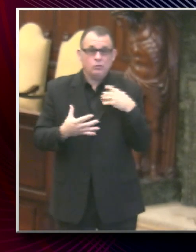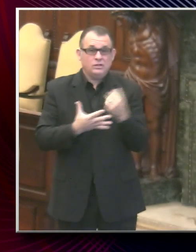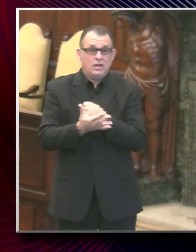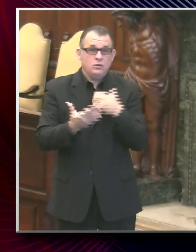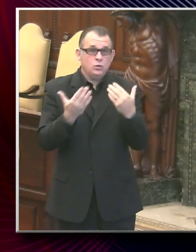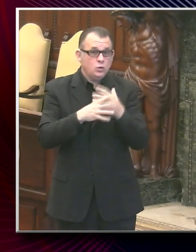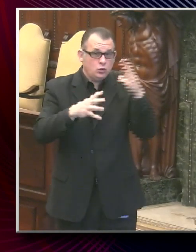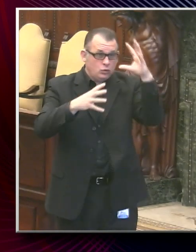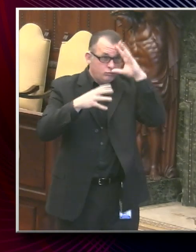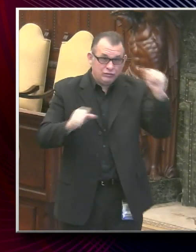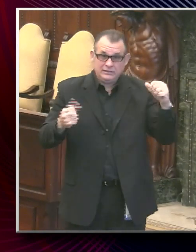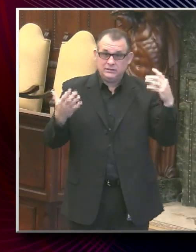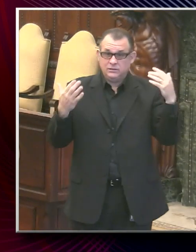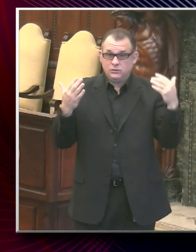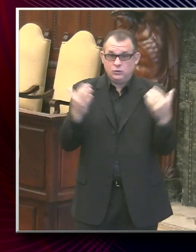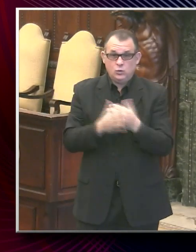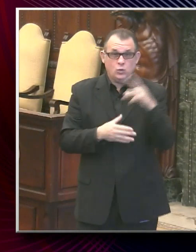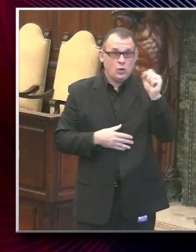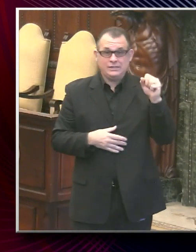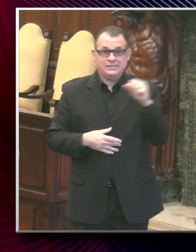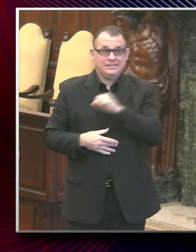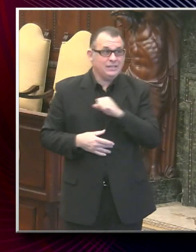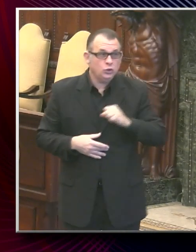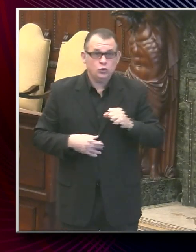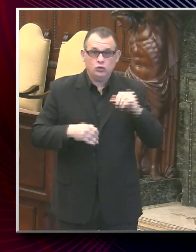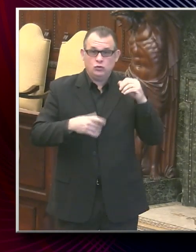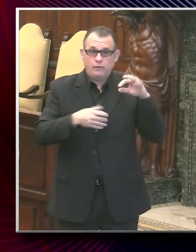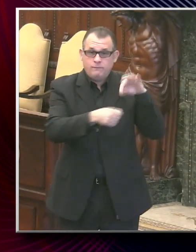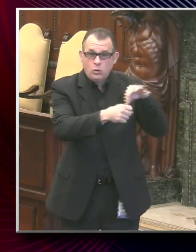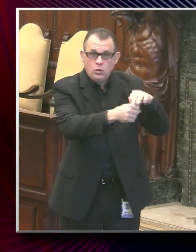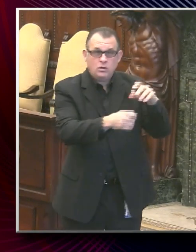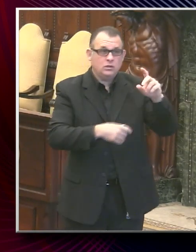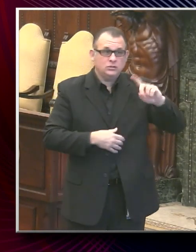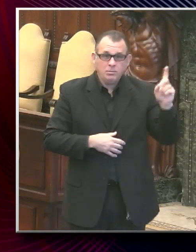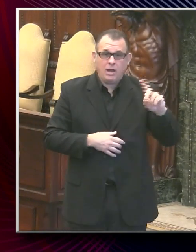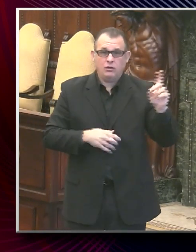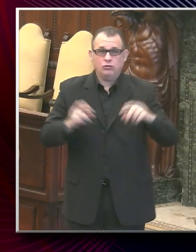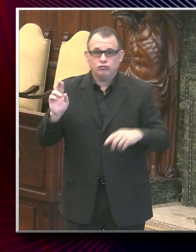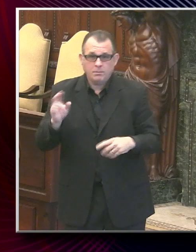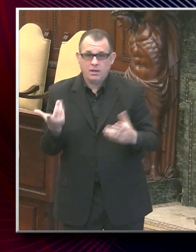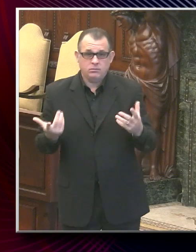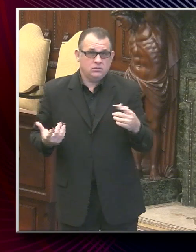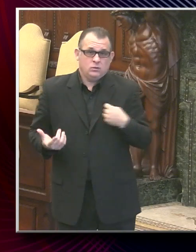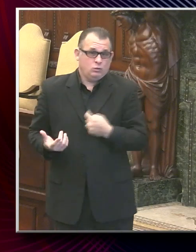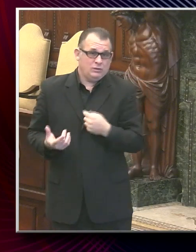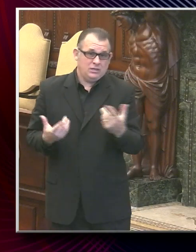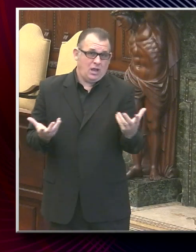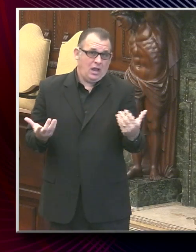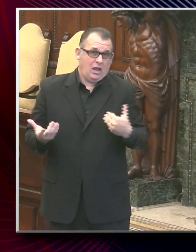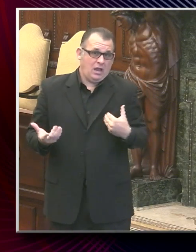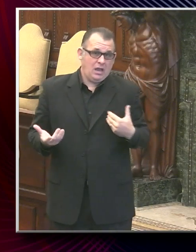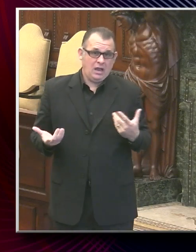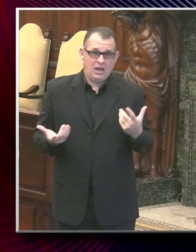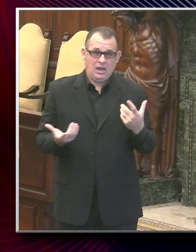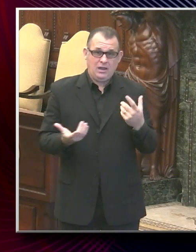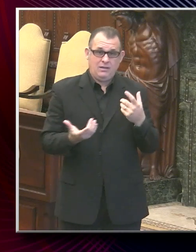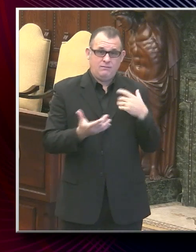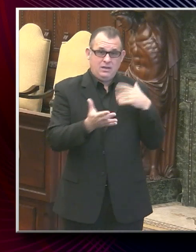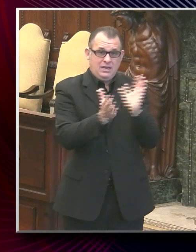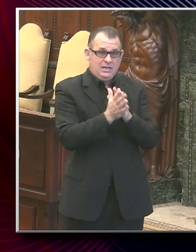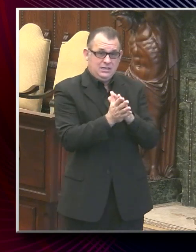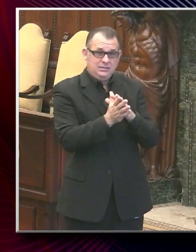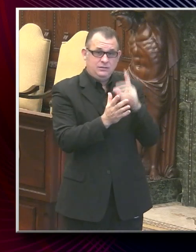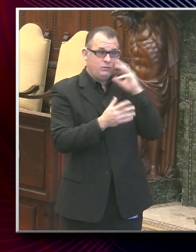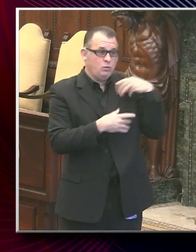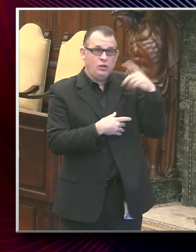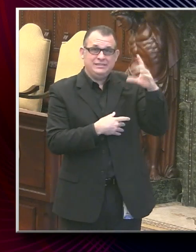a new United States Senate majority. We'll have some help coming from Washington for some of our revenue